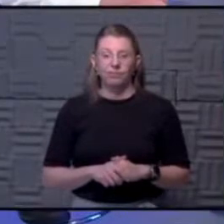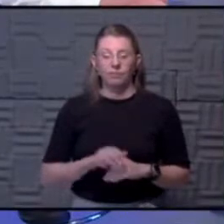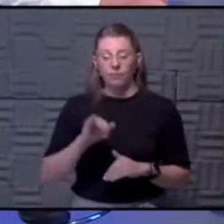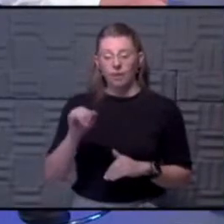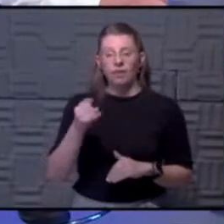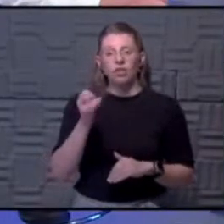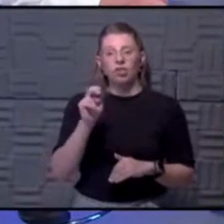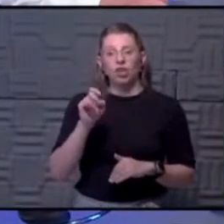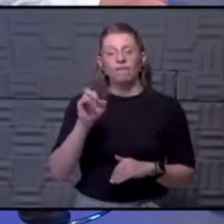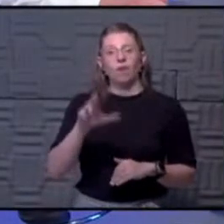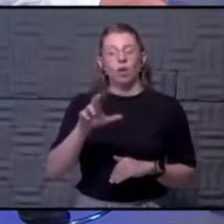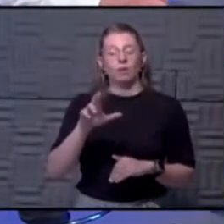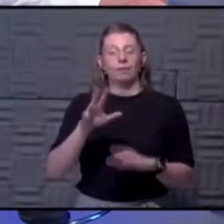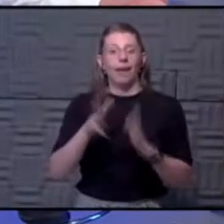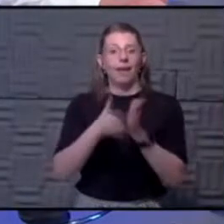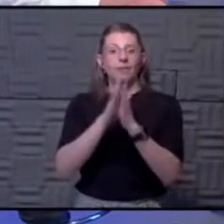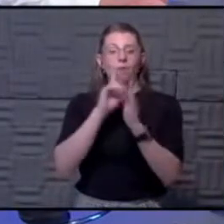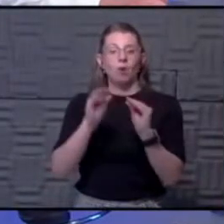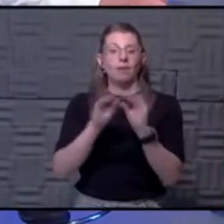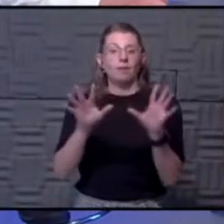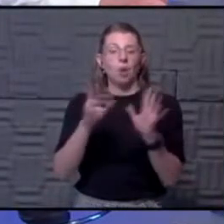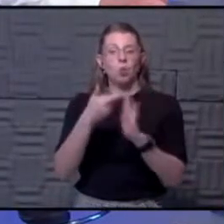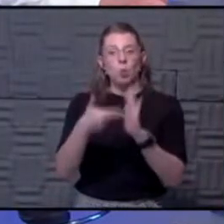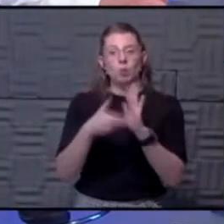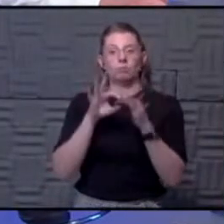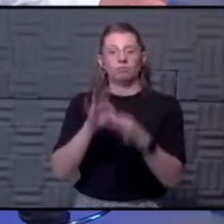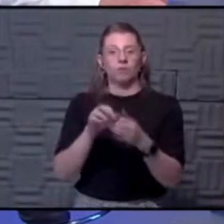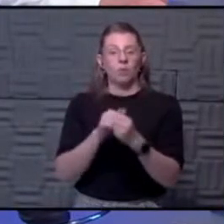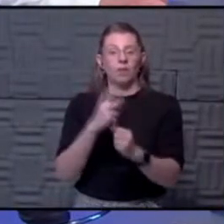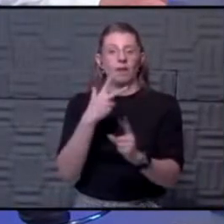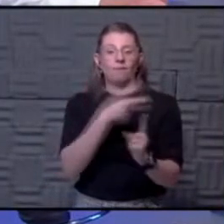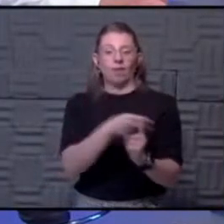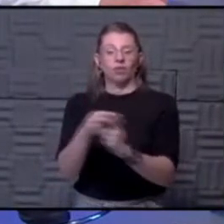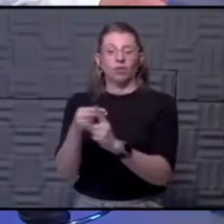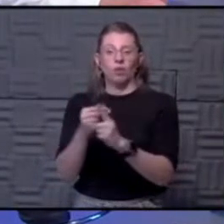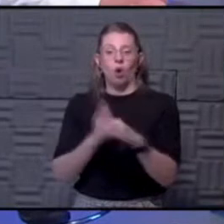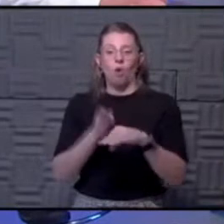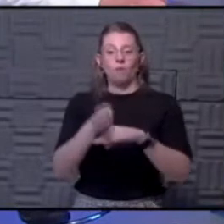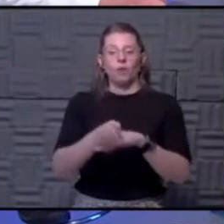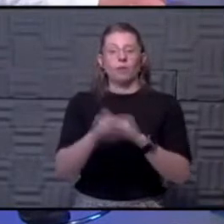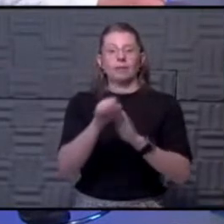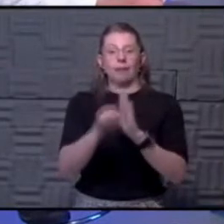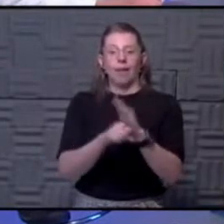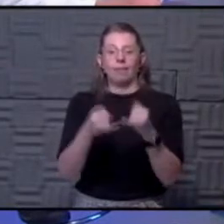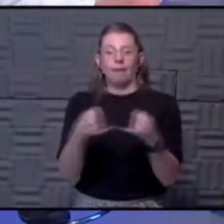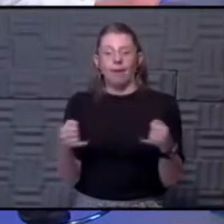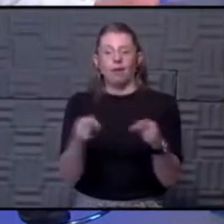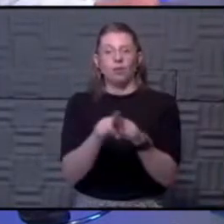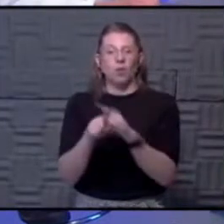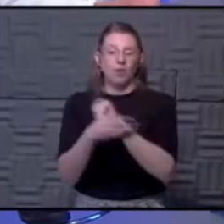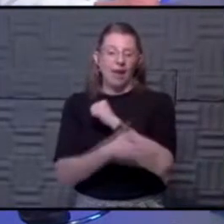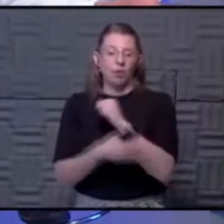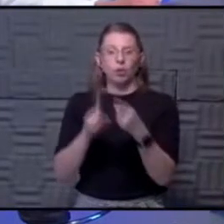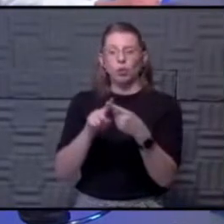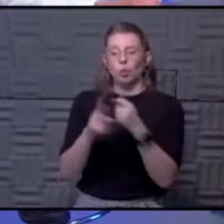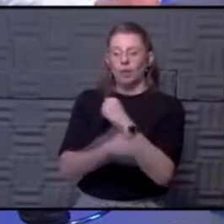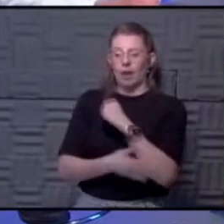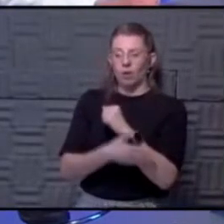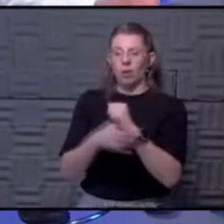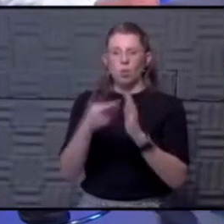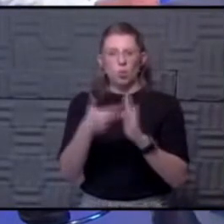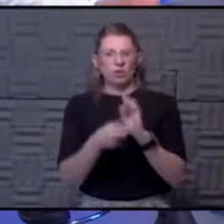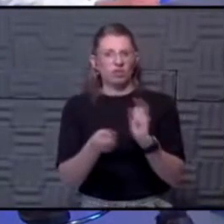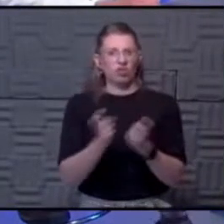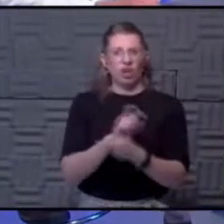Jennifer is asking for some clarification about the rules around vaccinating across state lines and also county to county. It seems the rules are changing